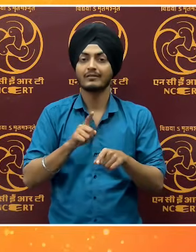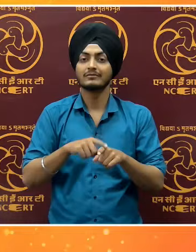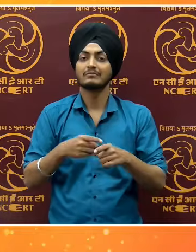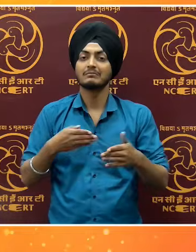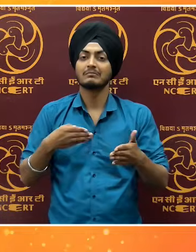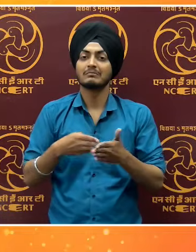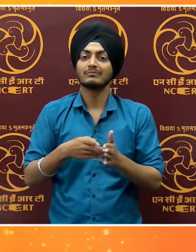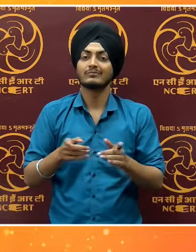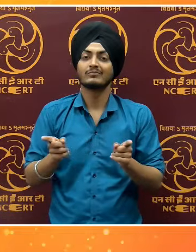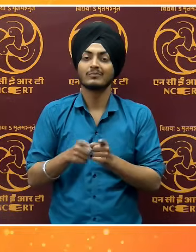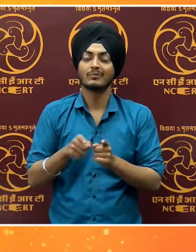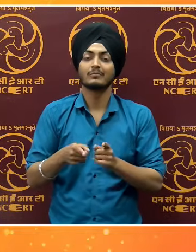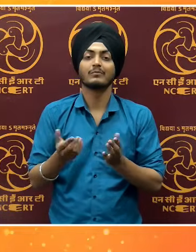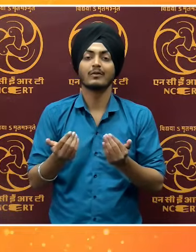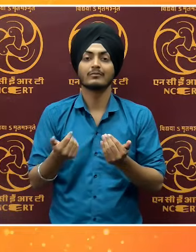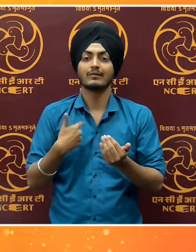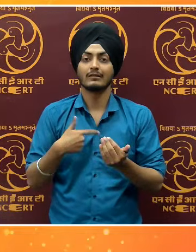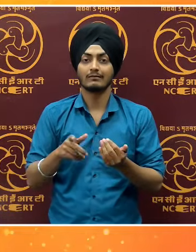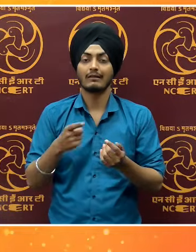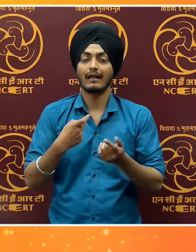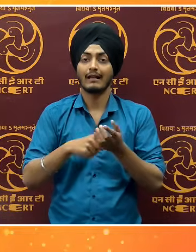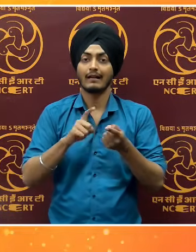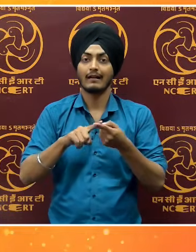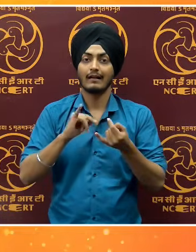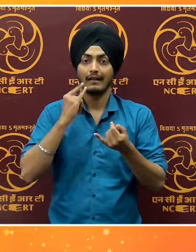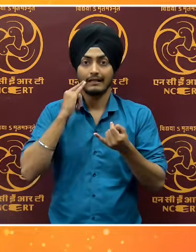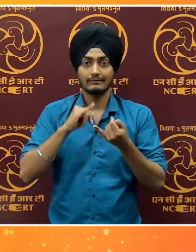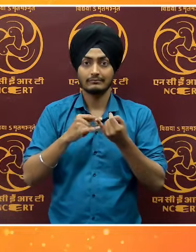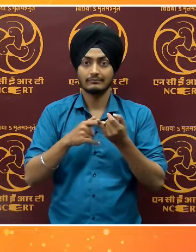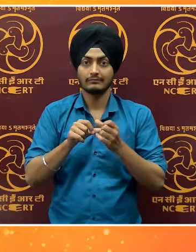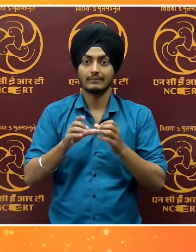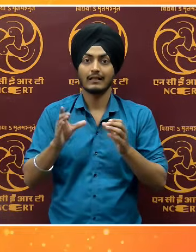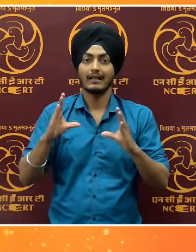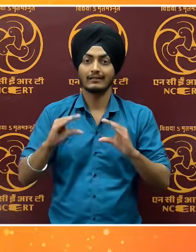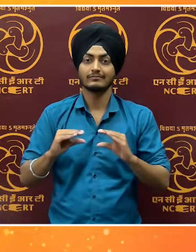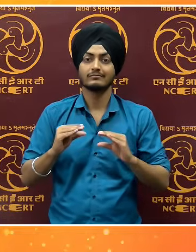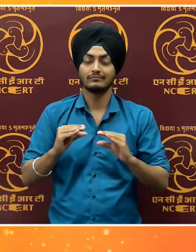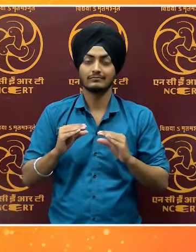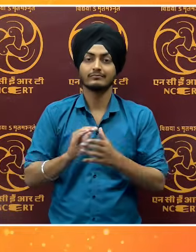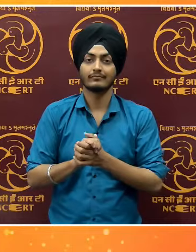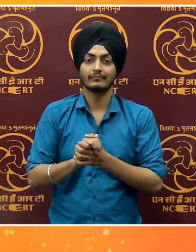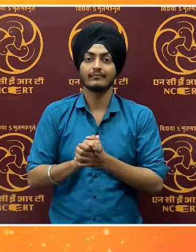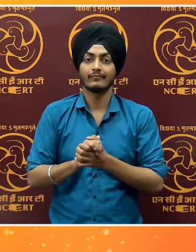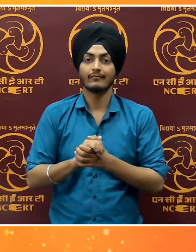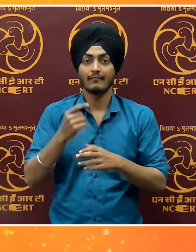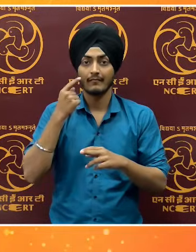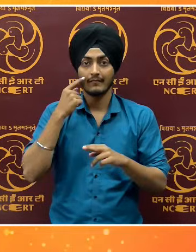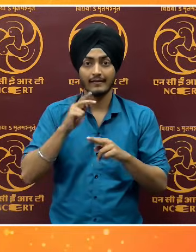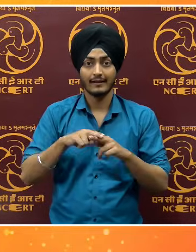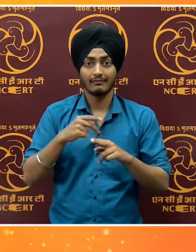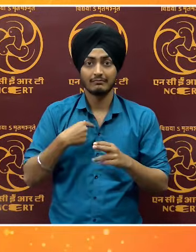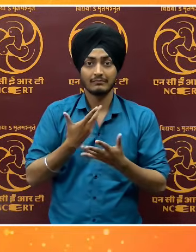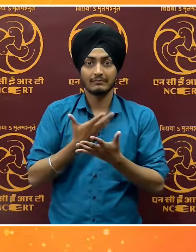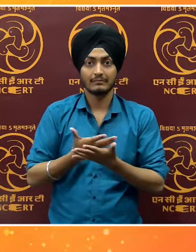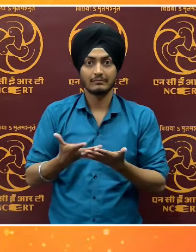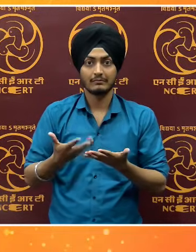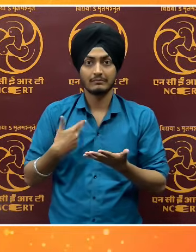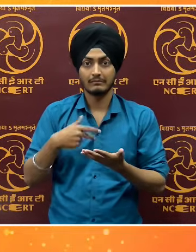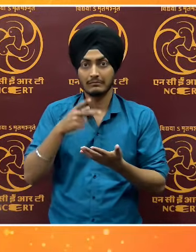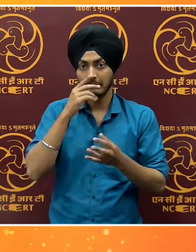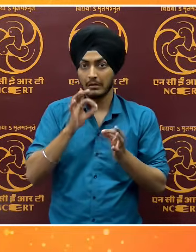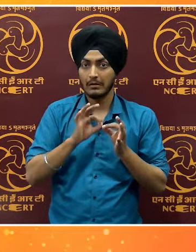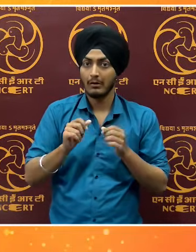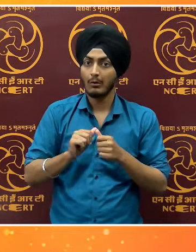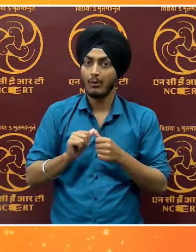can cross. So the resistance is less. If the same material is taken and if the length is long,